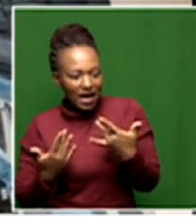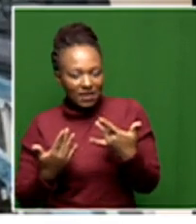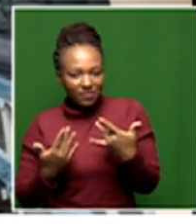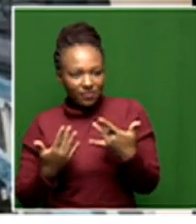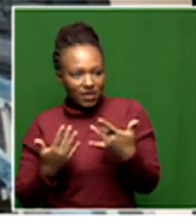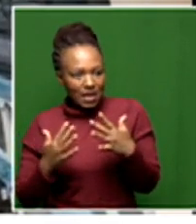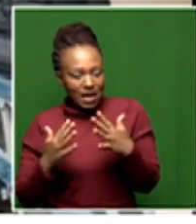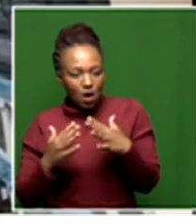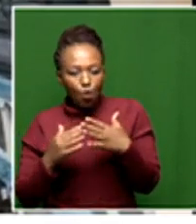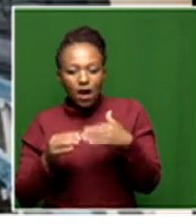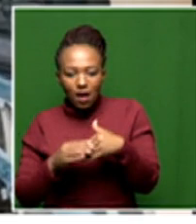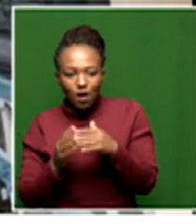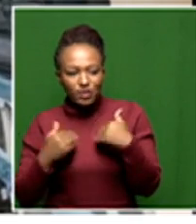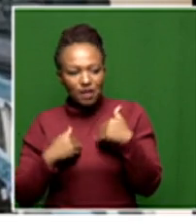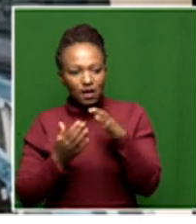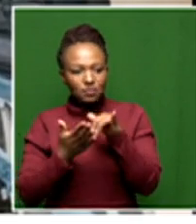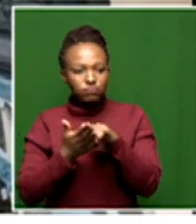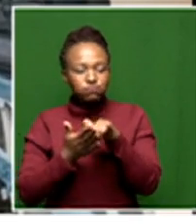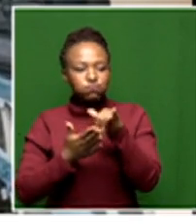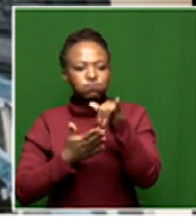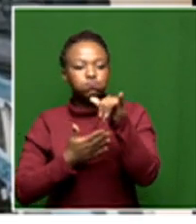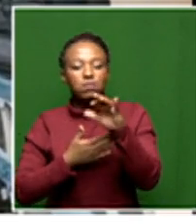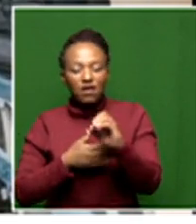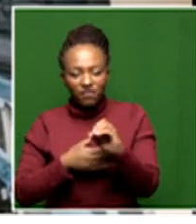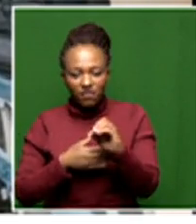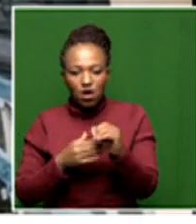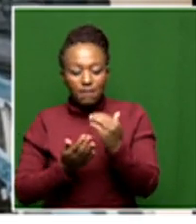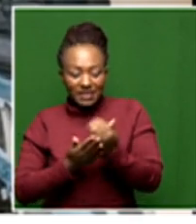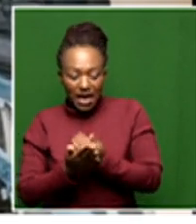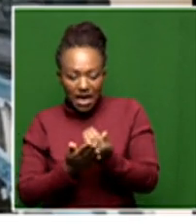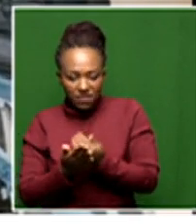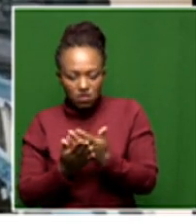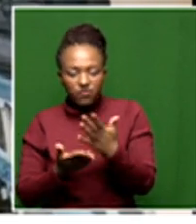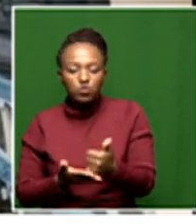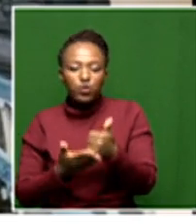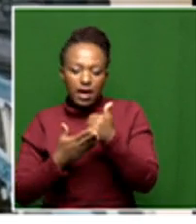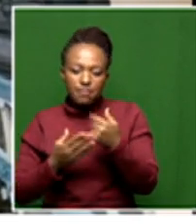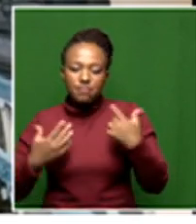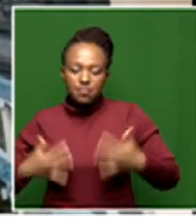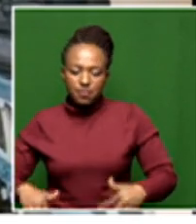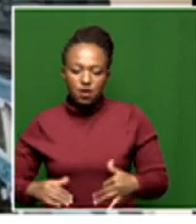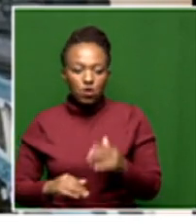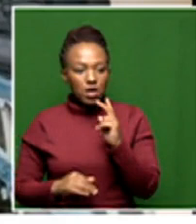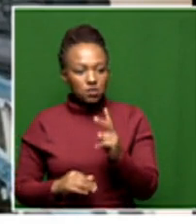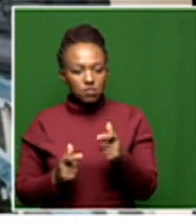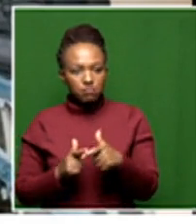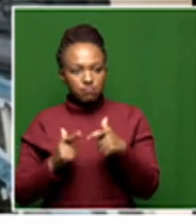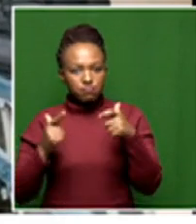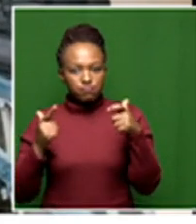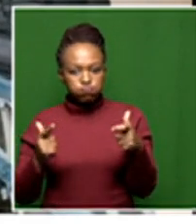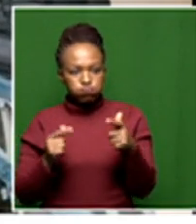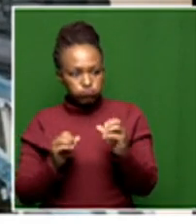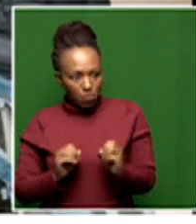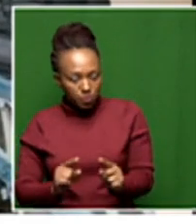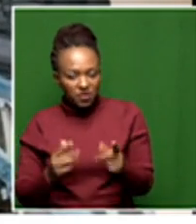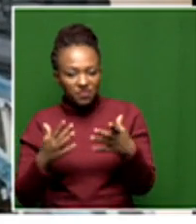hibernation as we get out of it in the other end. But, you know, the saving grace really has been cargo flying. So, I mean, we've seen a huge uptick in